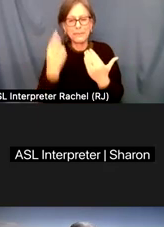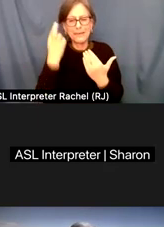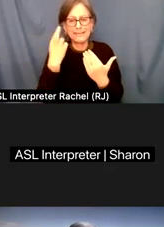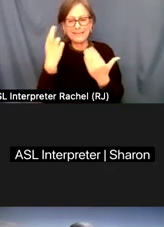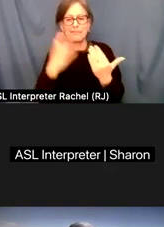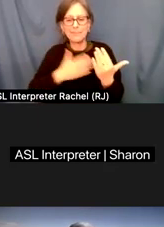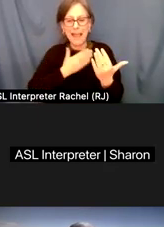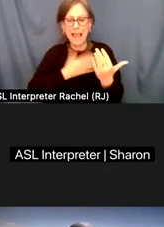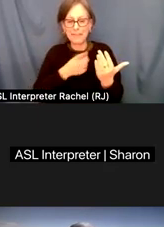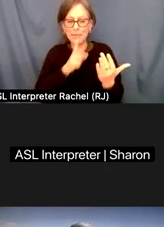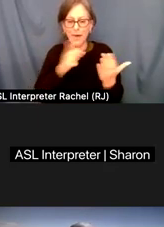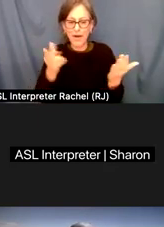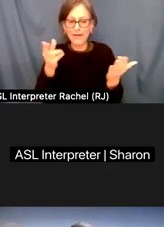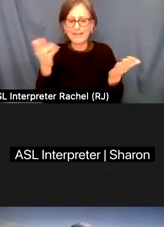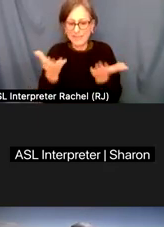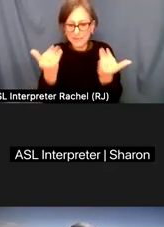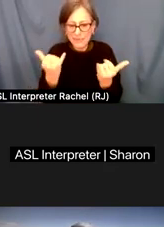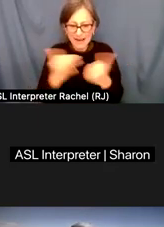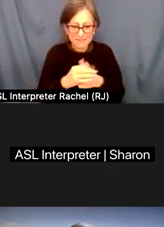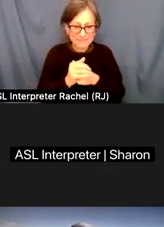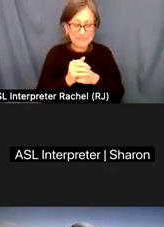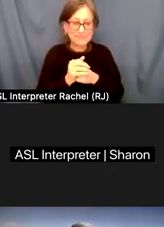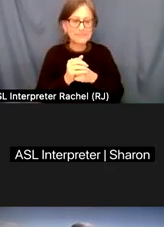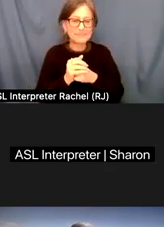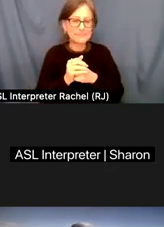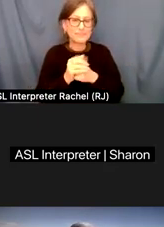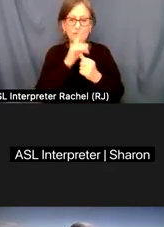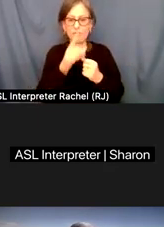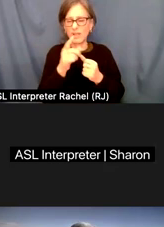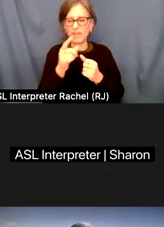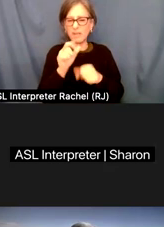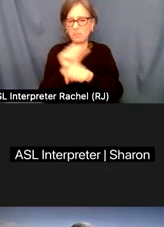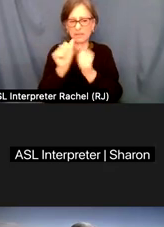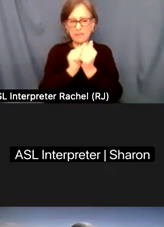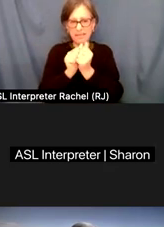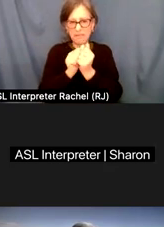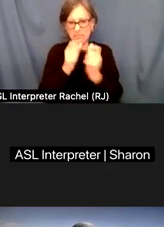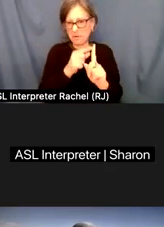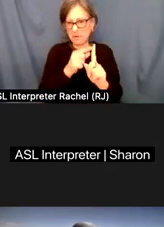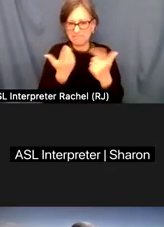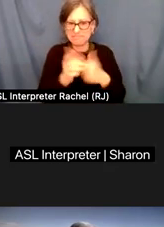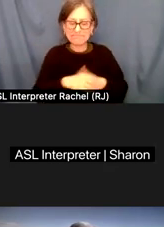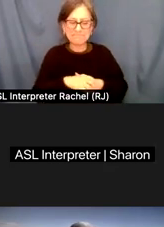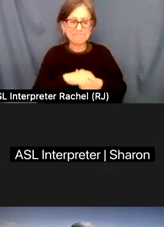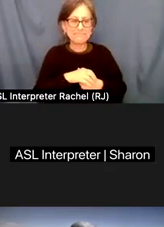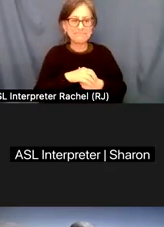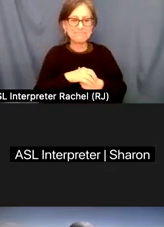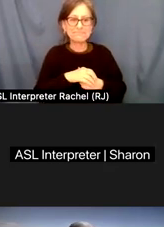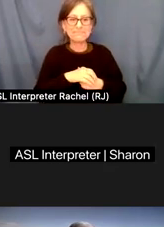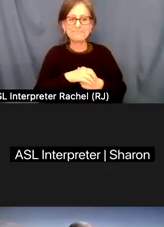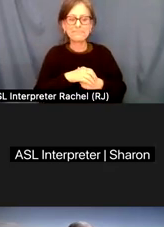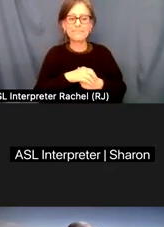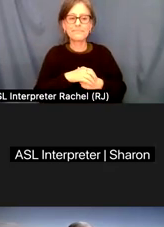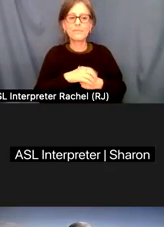you joining us today. And it really is us all coming together. So the Earthquake Country Alliance, this